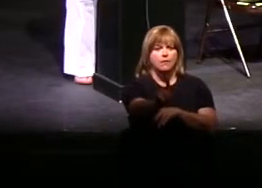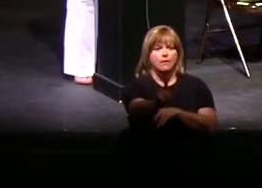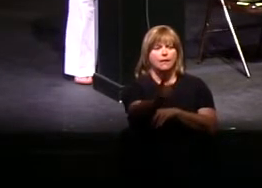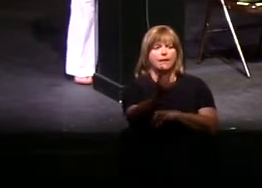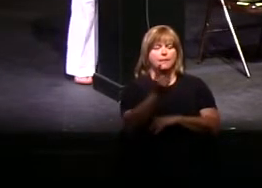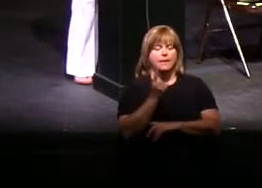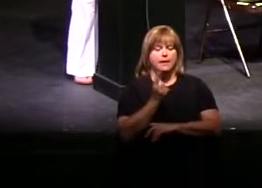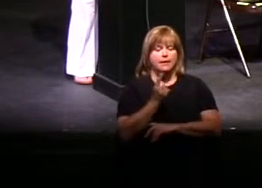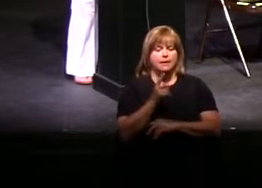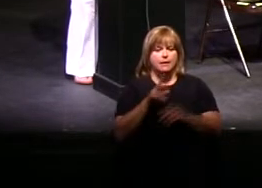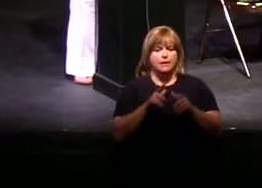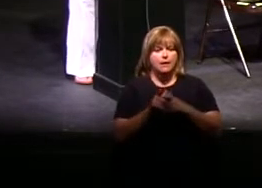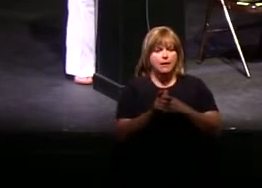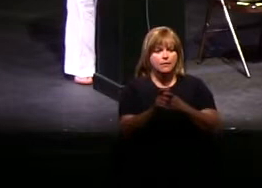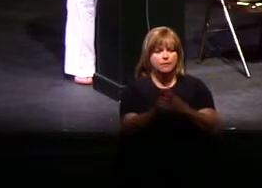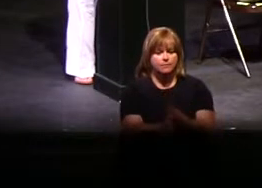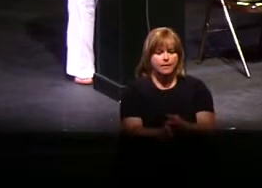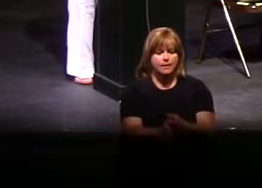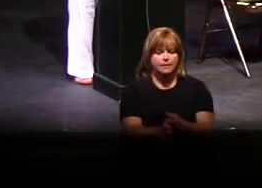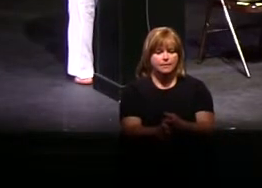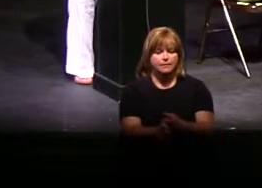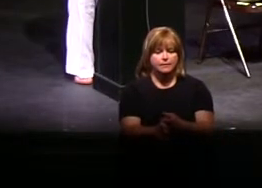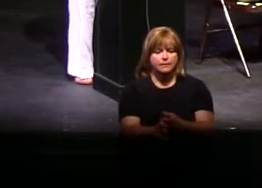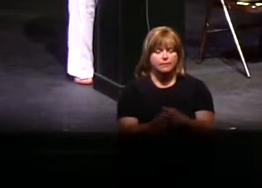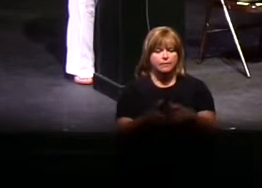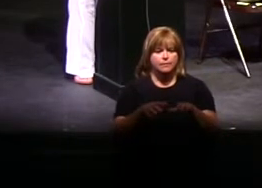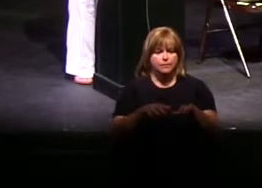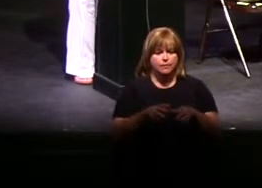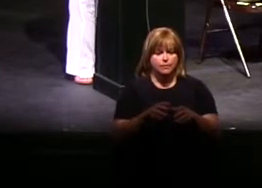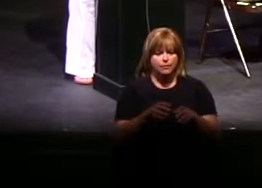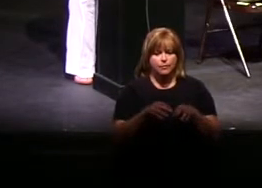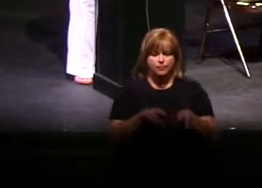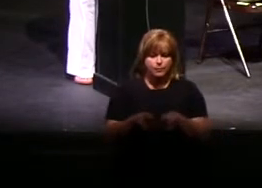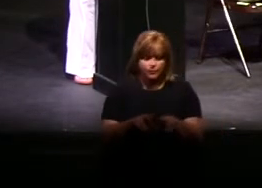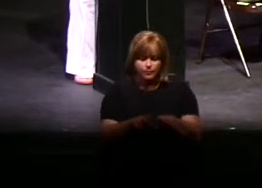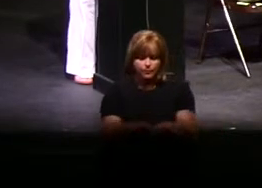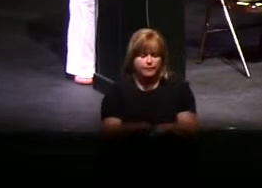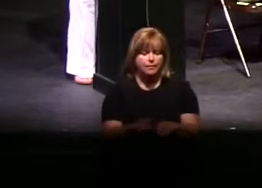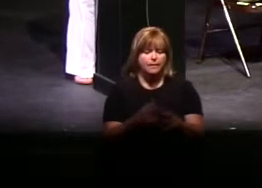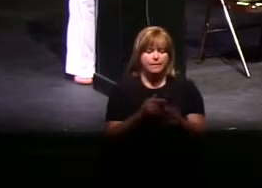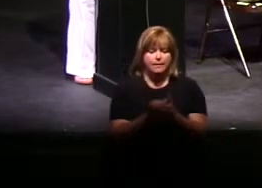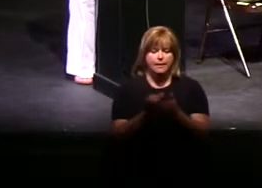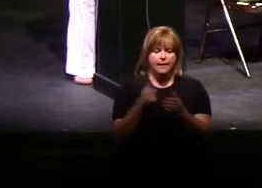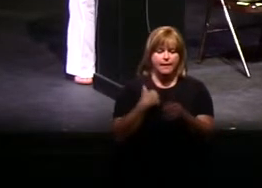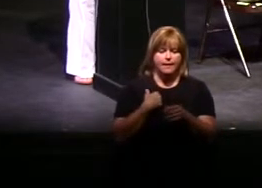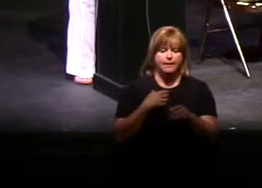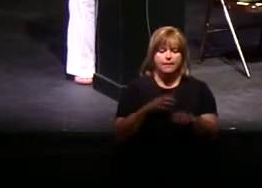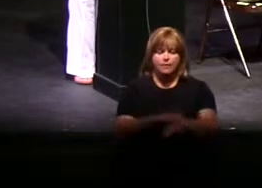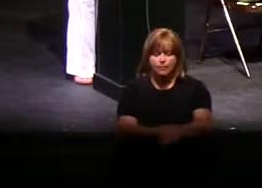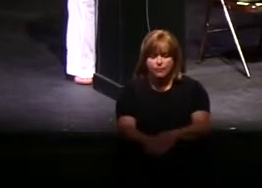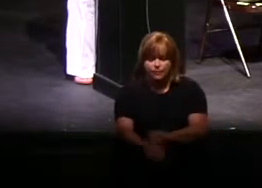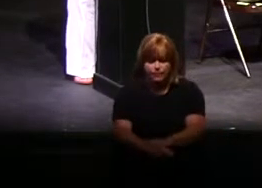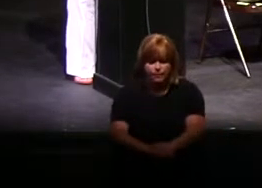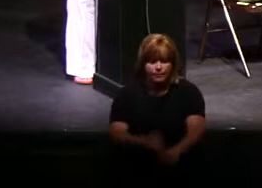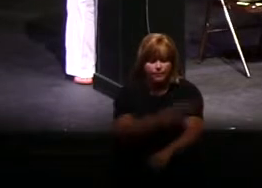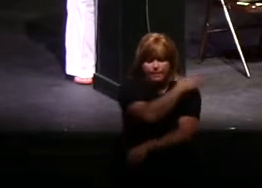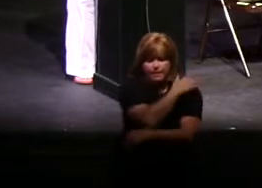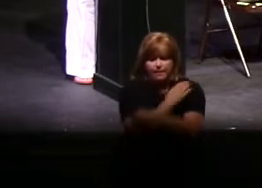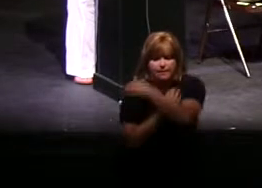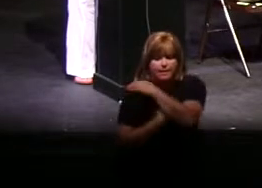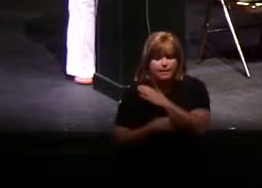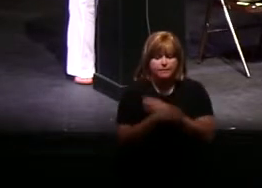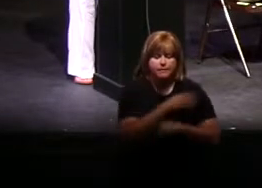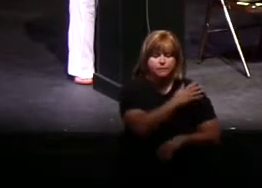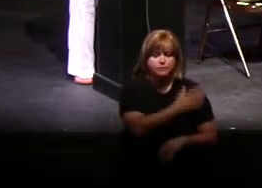river, bent down and filled my hands, rinsed my face, the back of my neck, my shoulders. I knelt on the